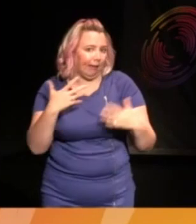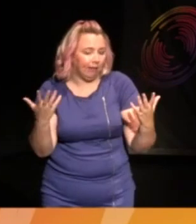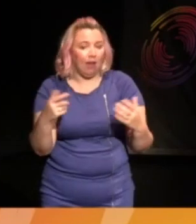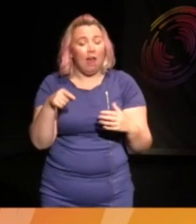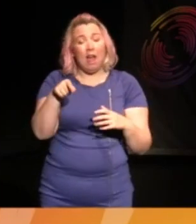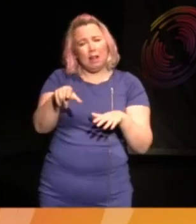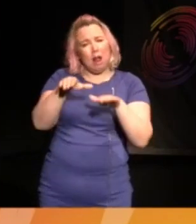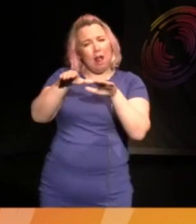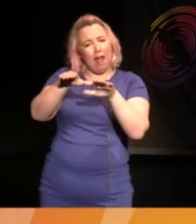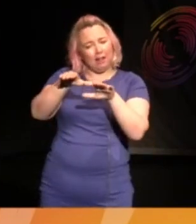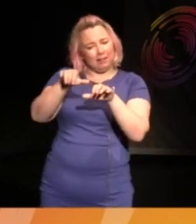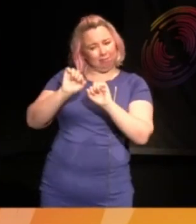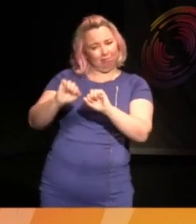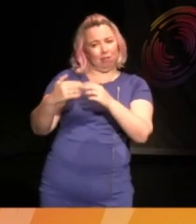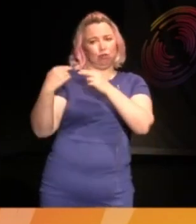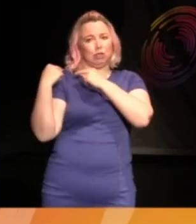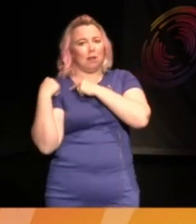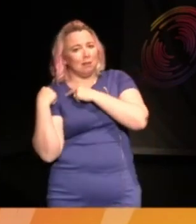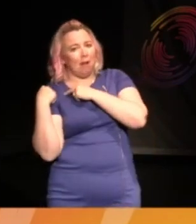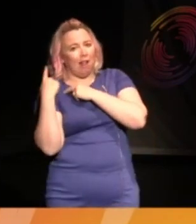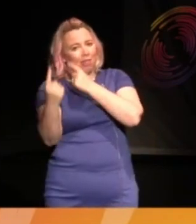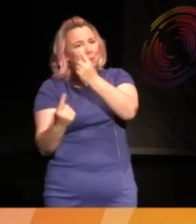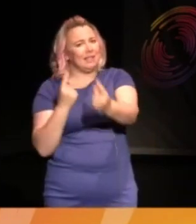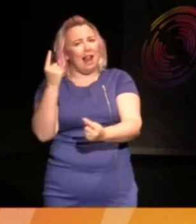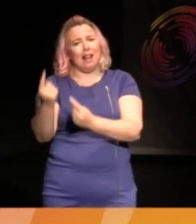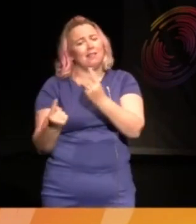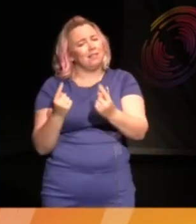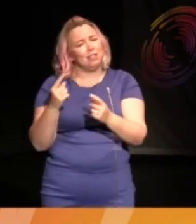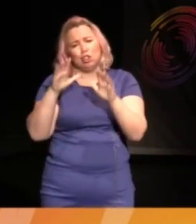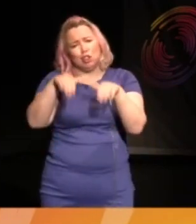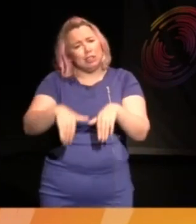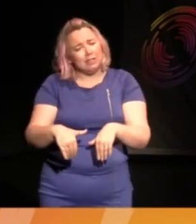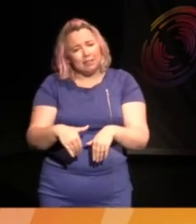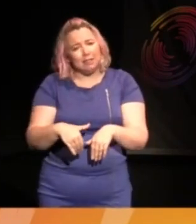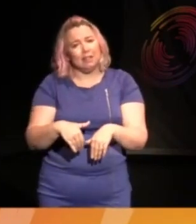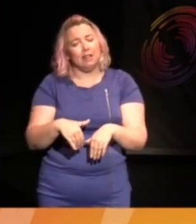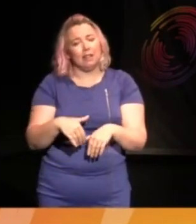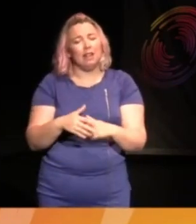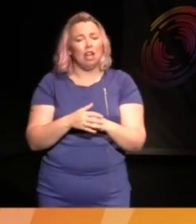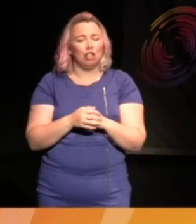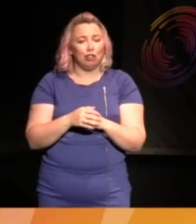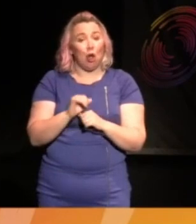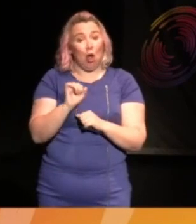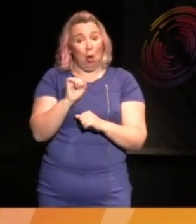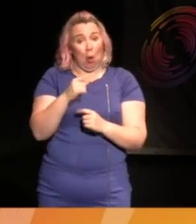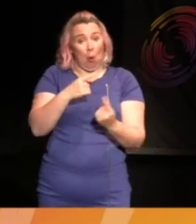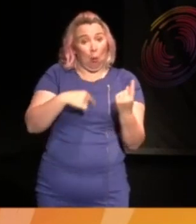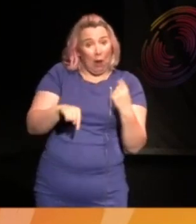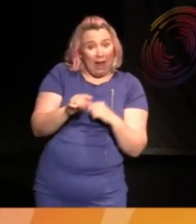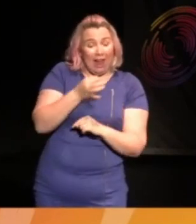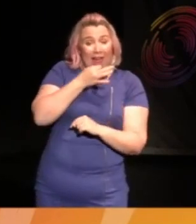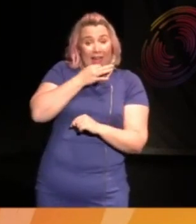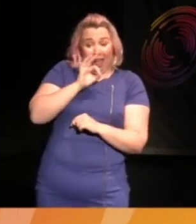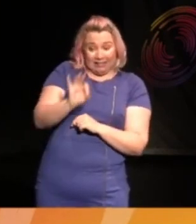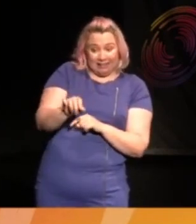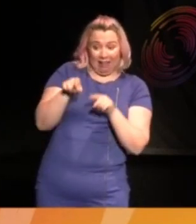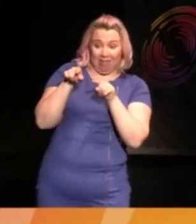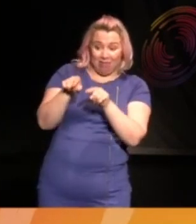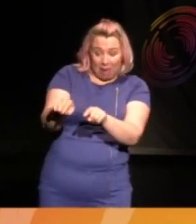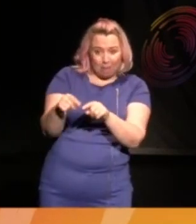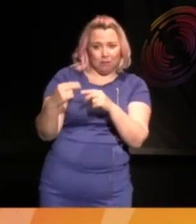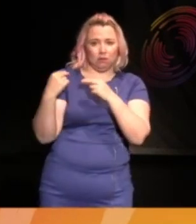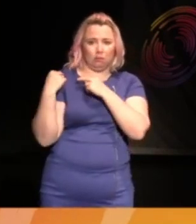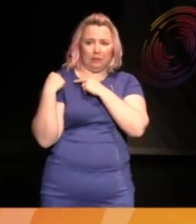And it's a case of you are asking the hardest of the